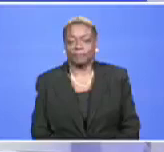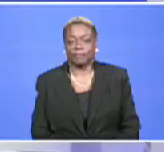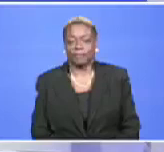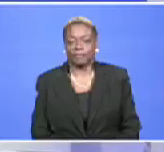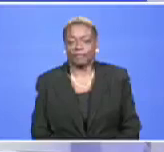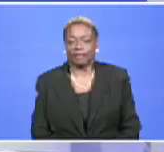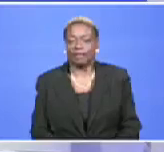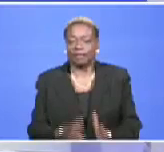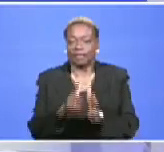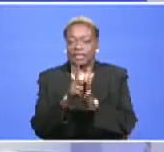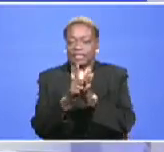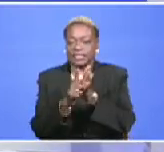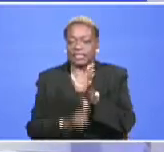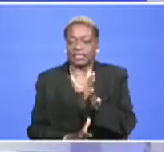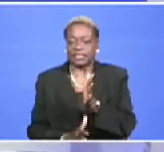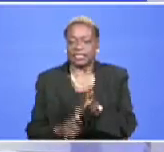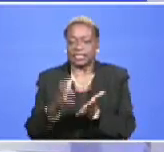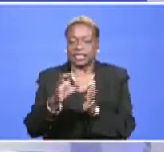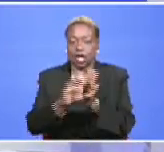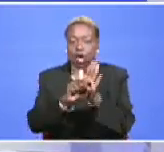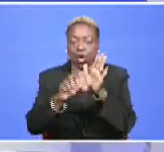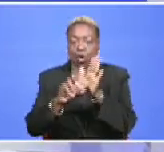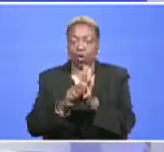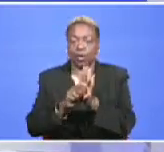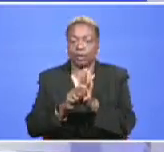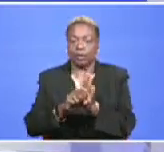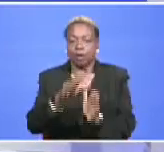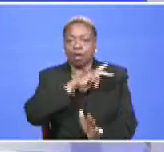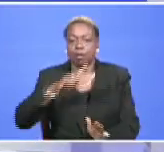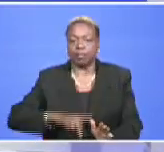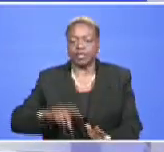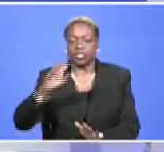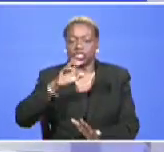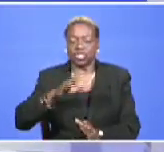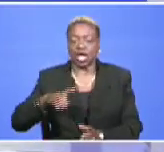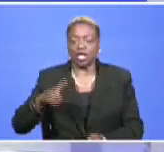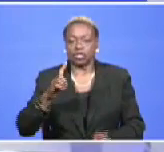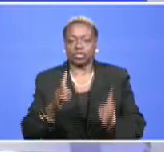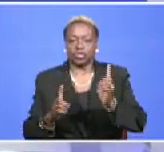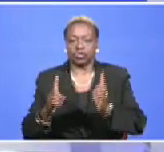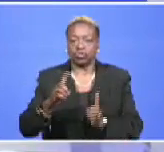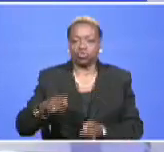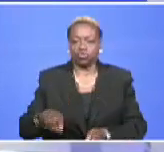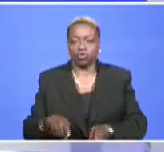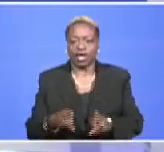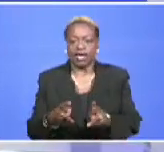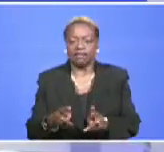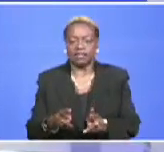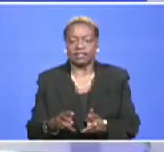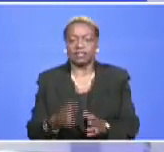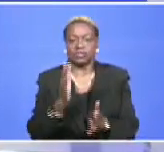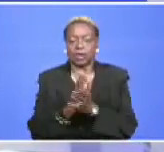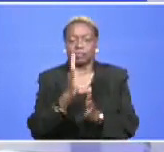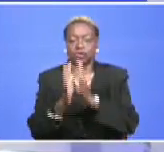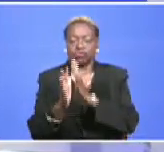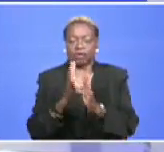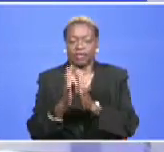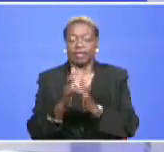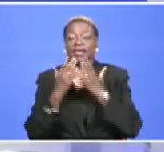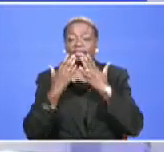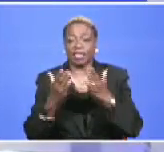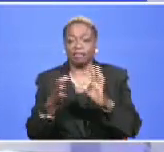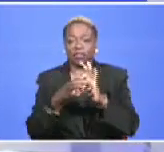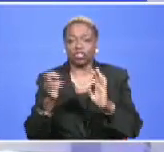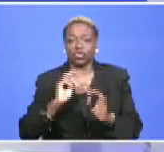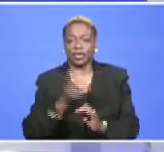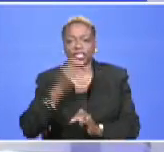A sinkhole along Prince Charles Drive leaves a huge obstacle and questions over traffic flow. Good evening and thanks for tuning in to the Bahamas